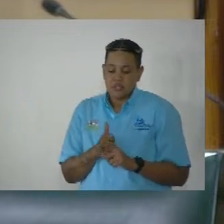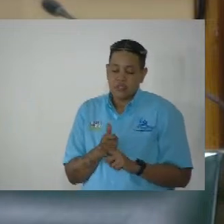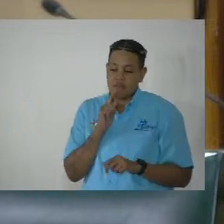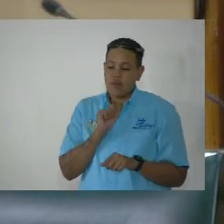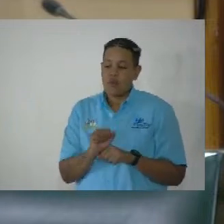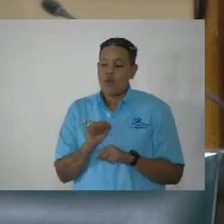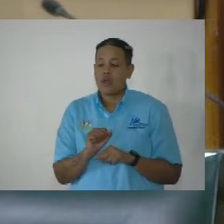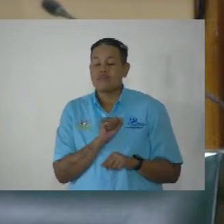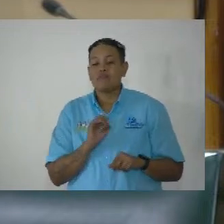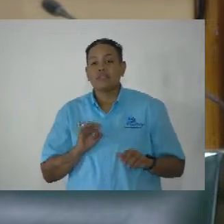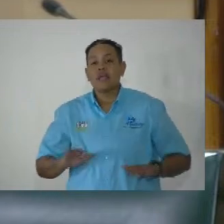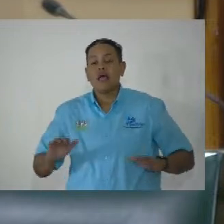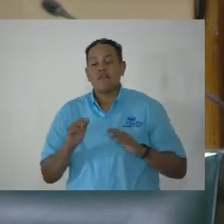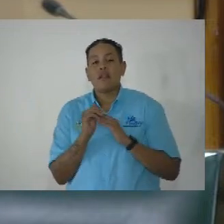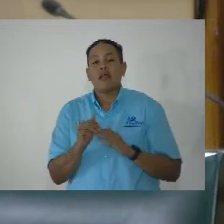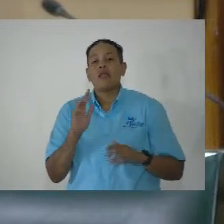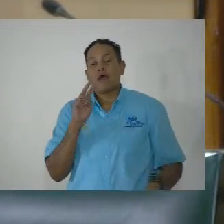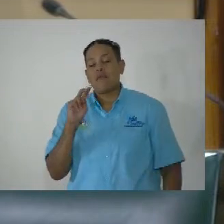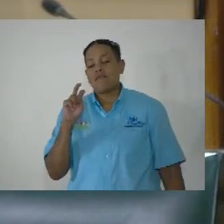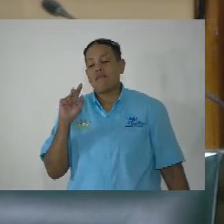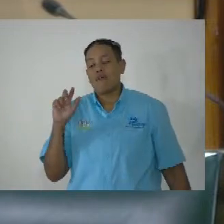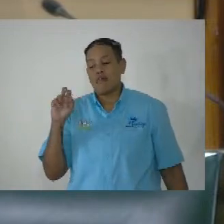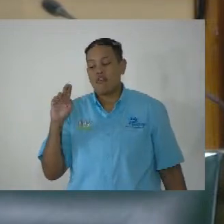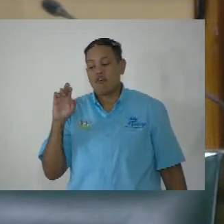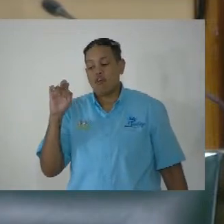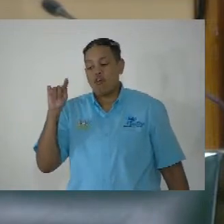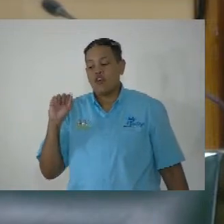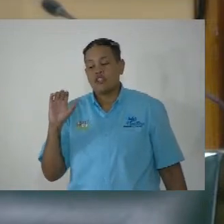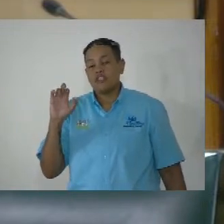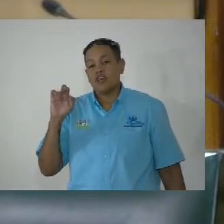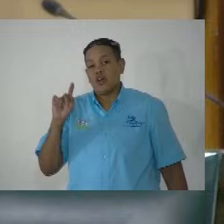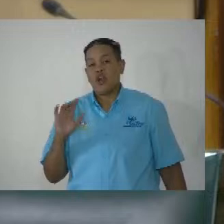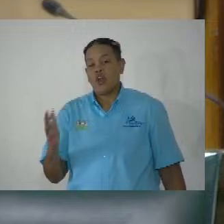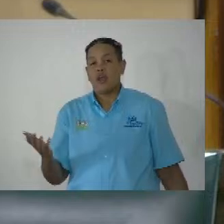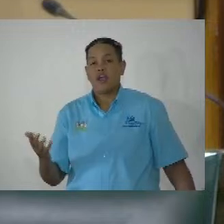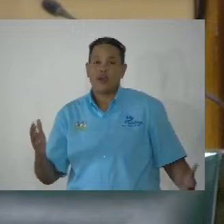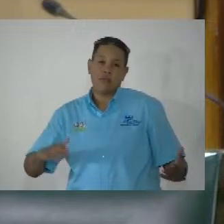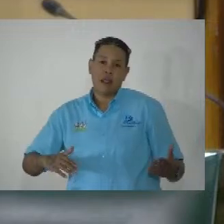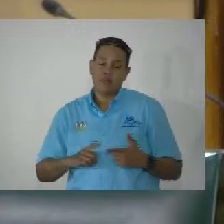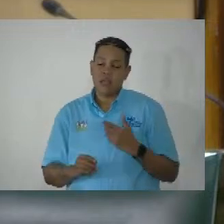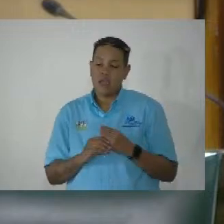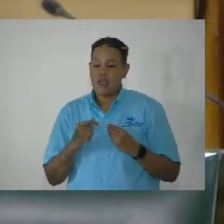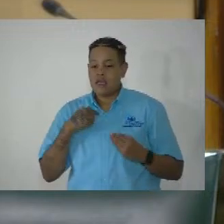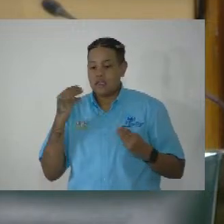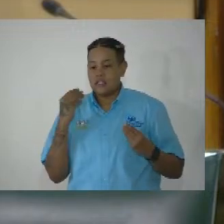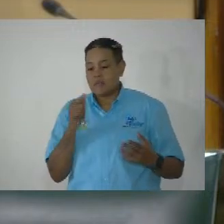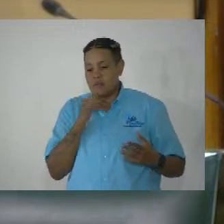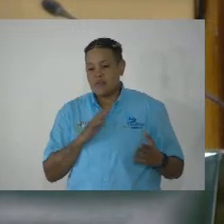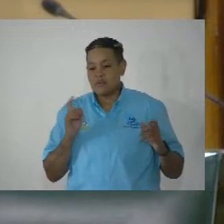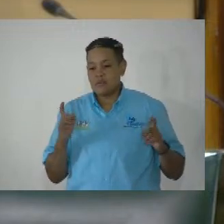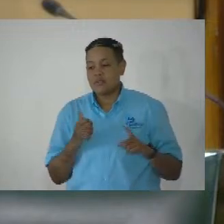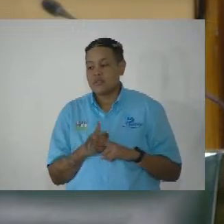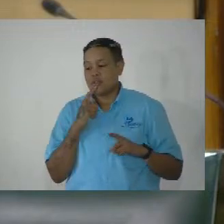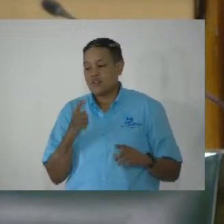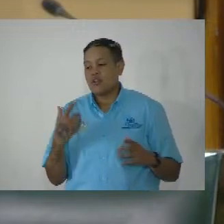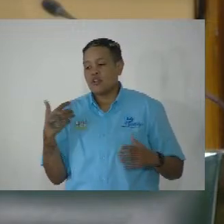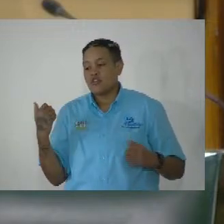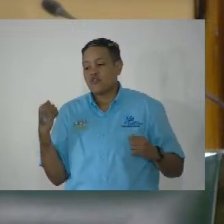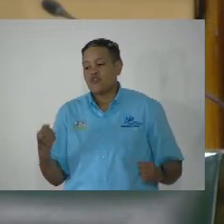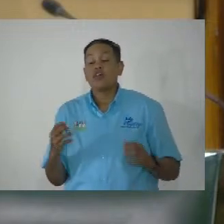of the staff led by the clerk of the House. Certainly, Madam Speaker, it has been a very